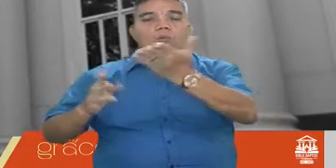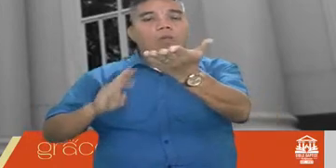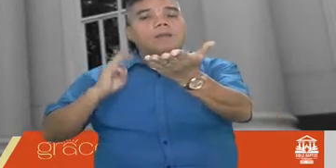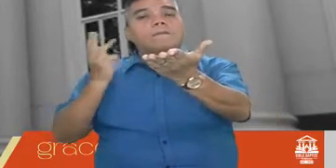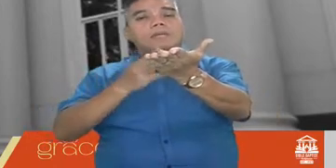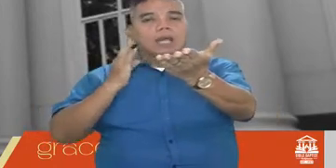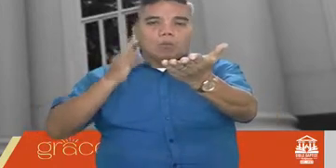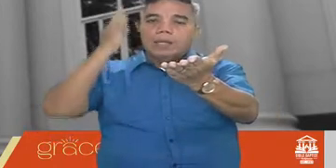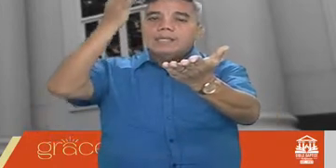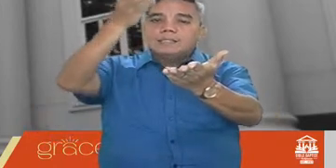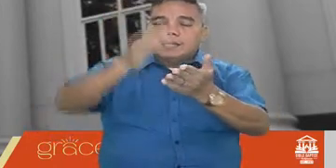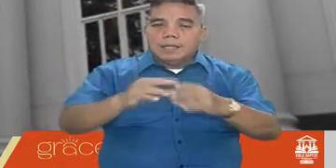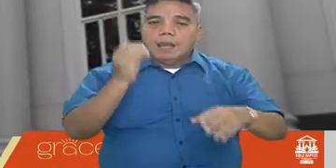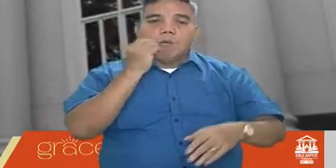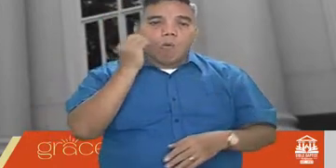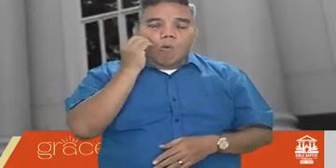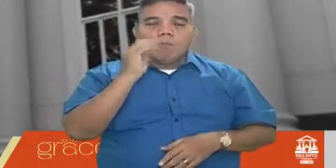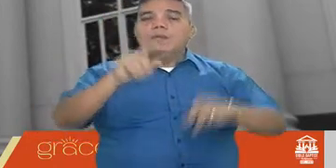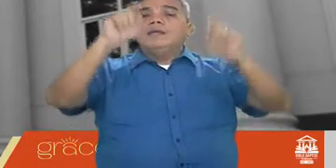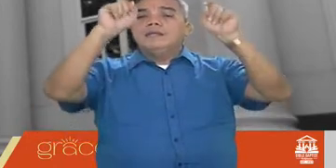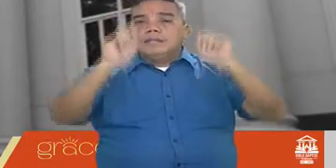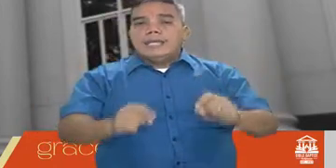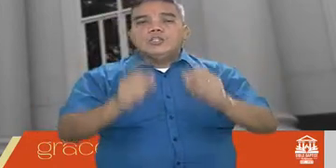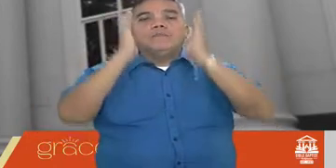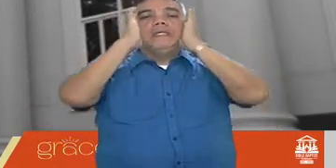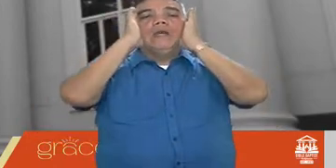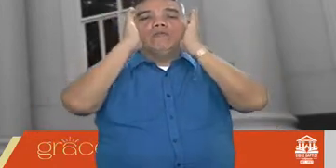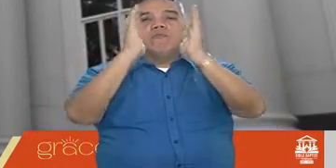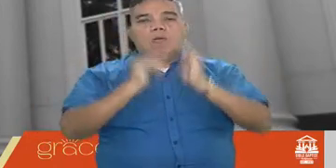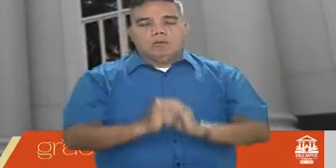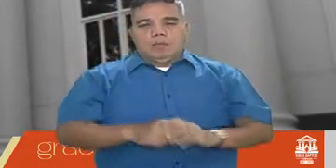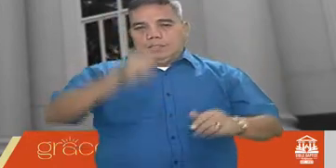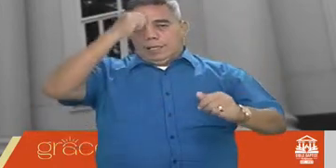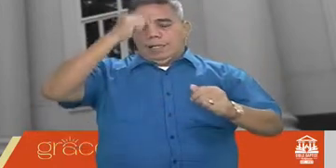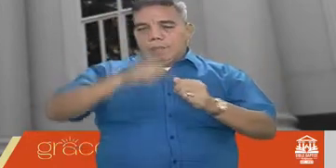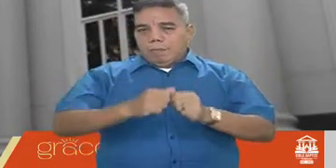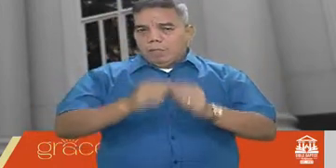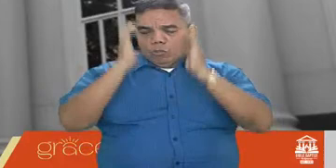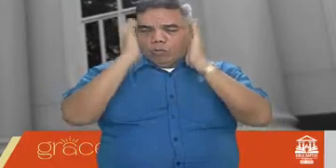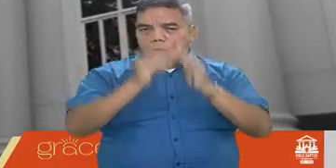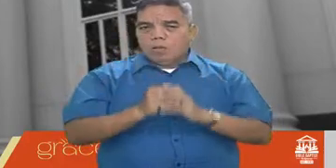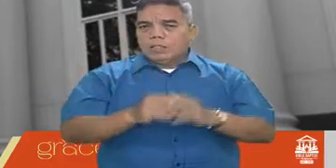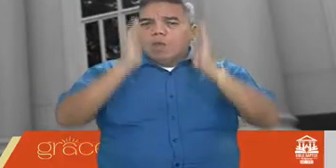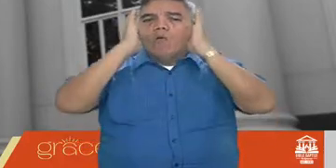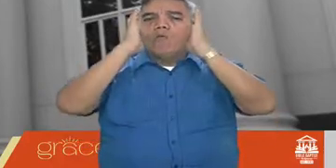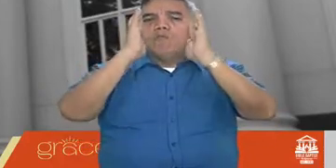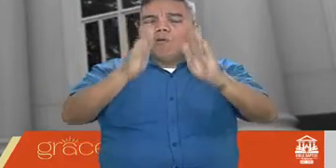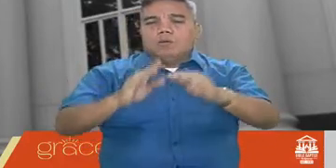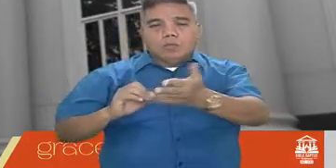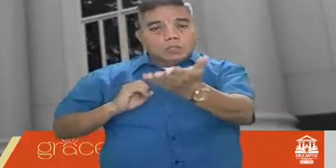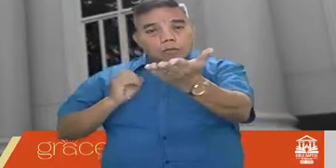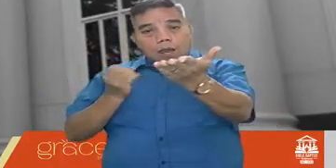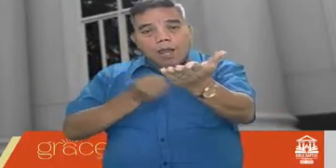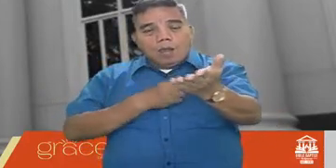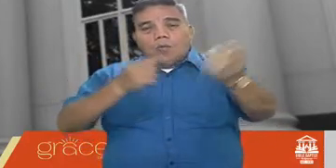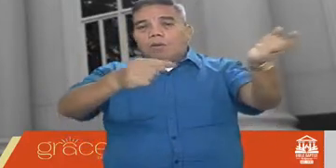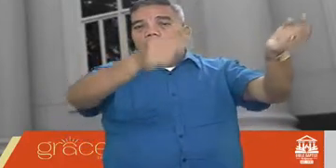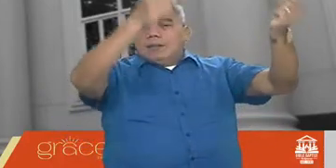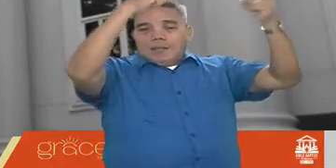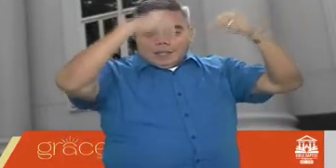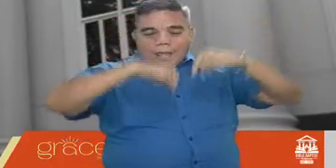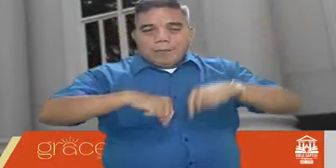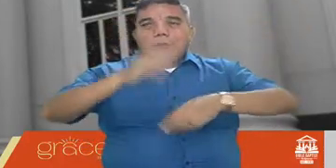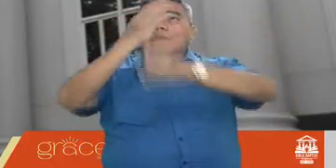our eternal home. That should be our focus. Remember to focus. Focus on our